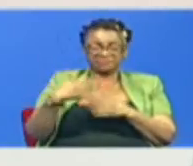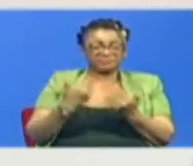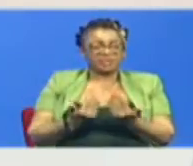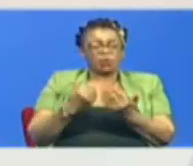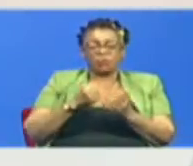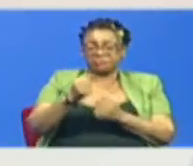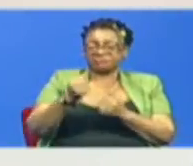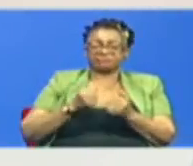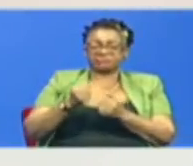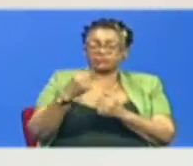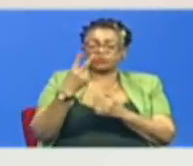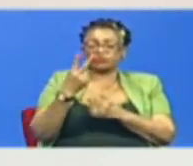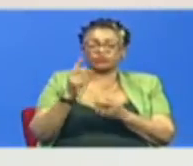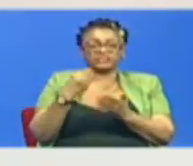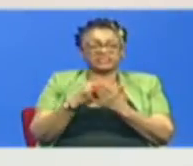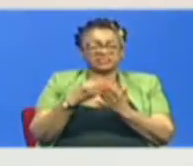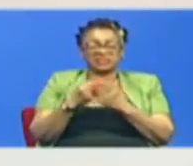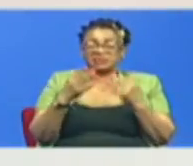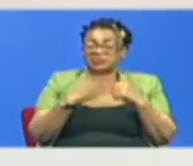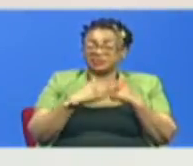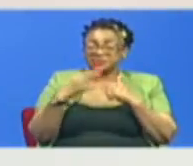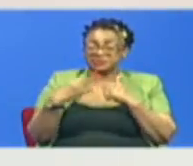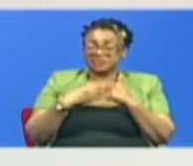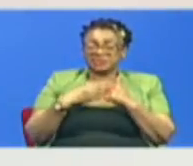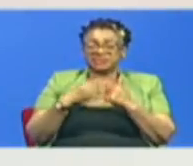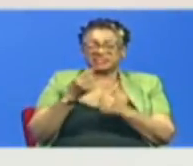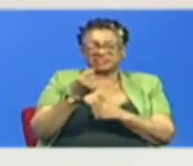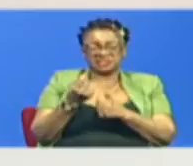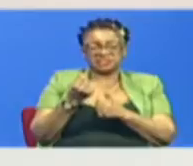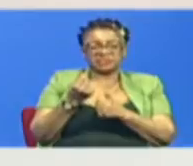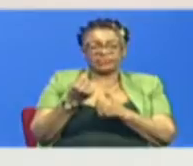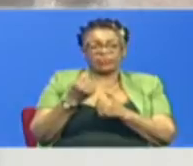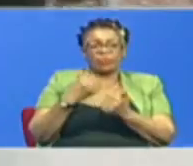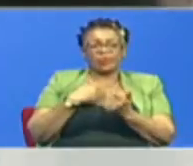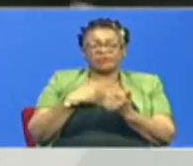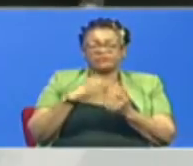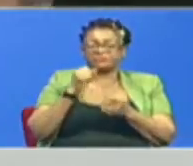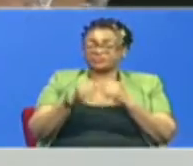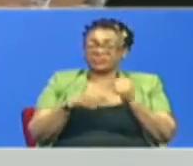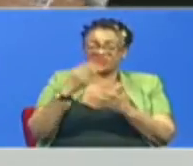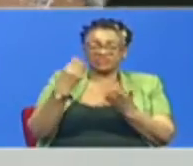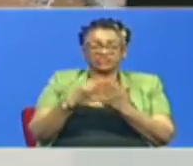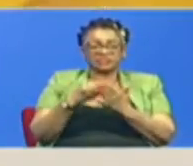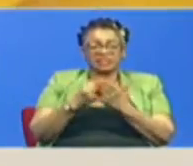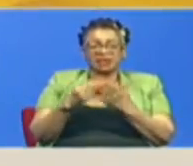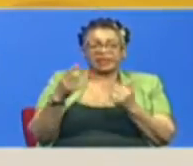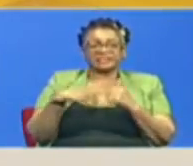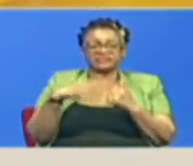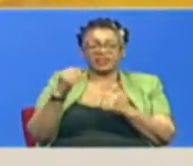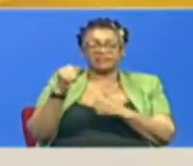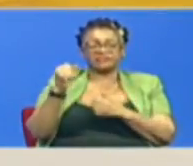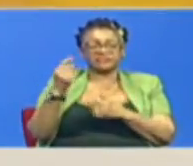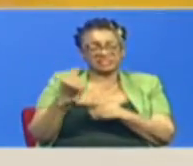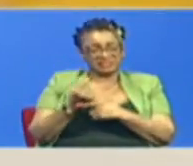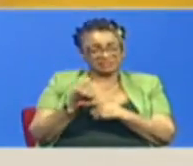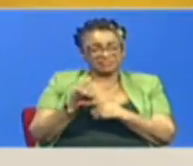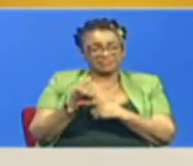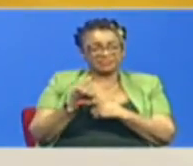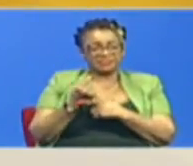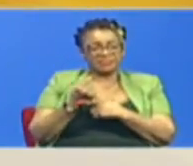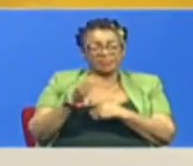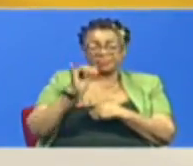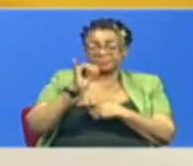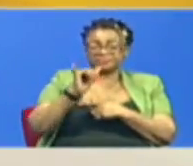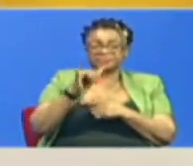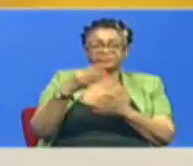2 shillings and 98 cents to retail at 65 shillings and 45 cents in Nairobi. The new prices, which will be